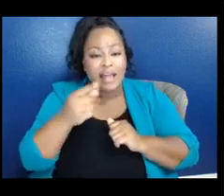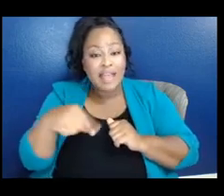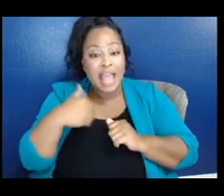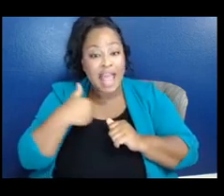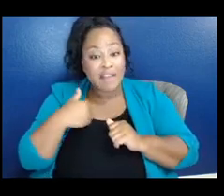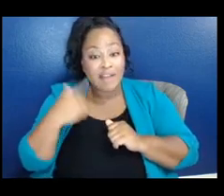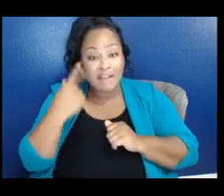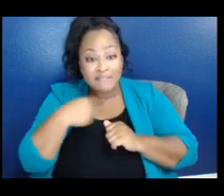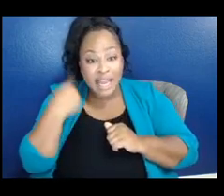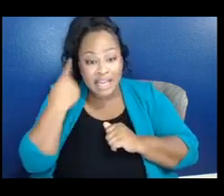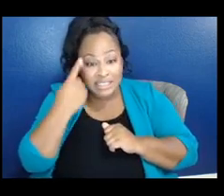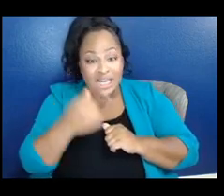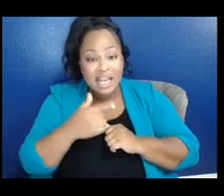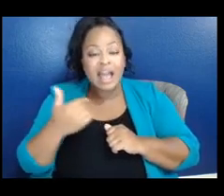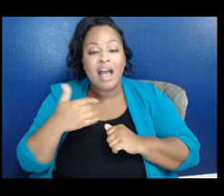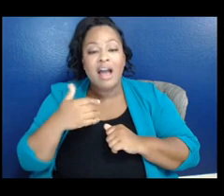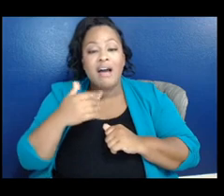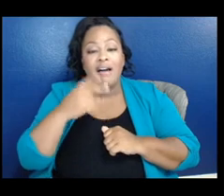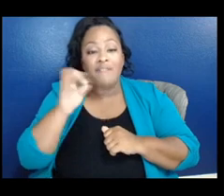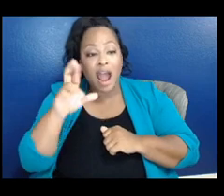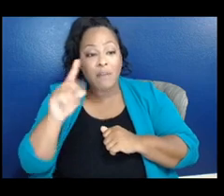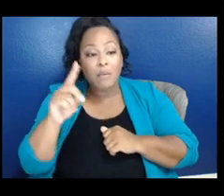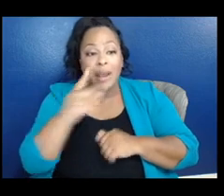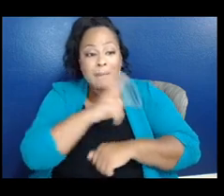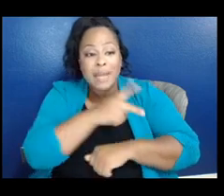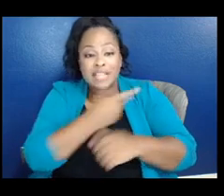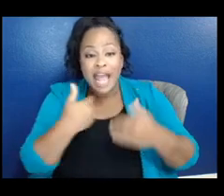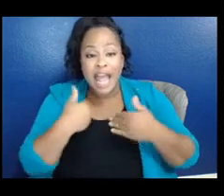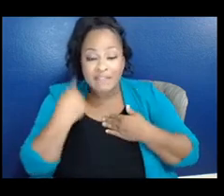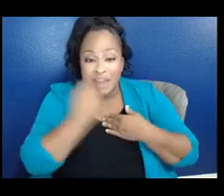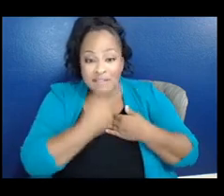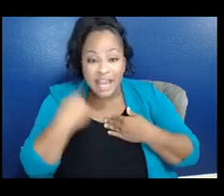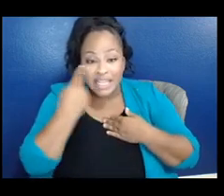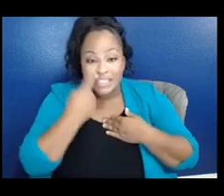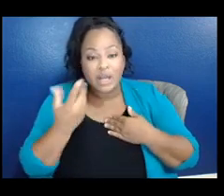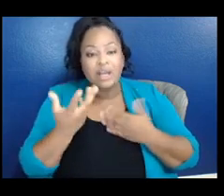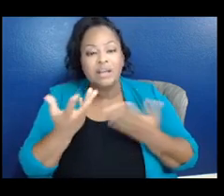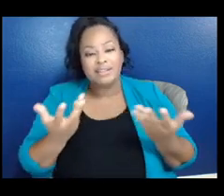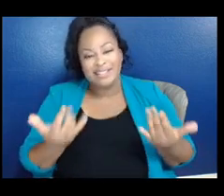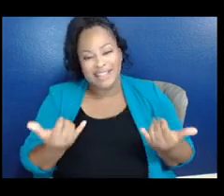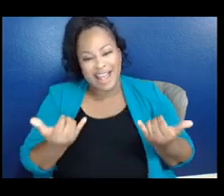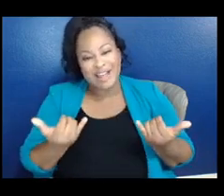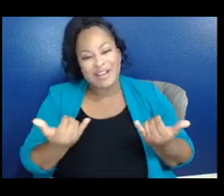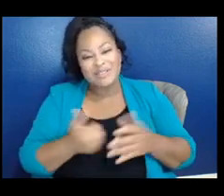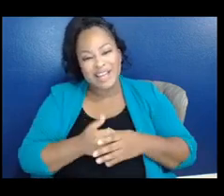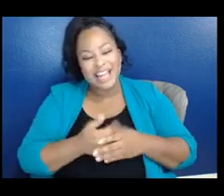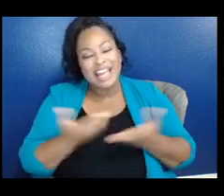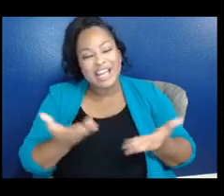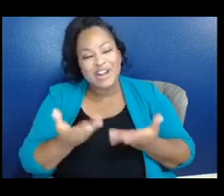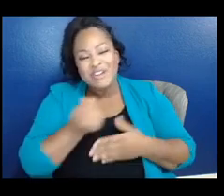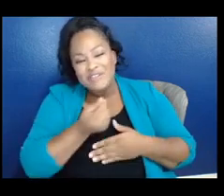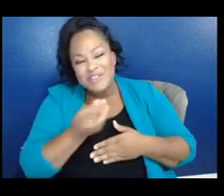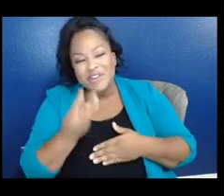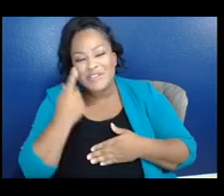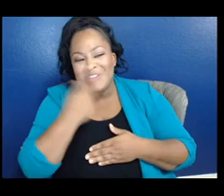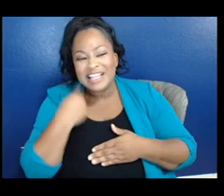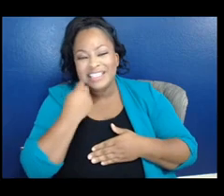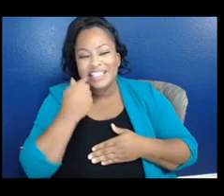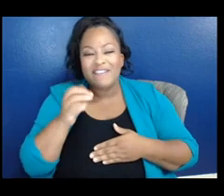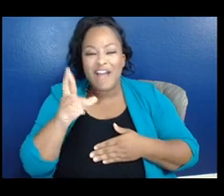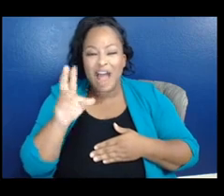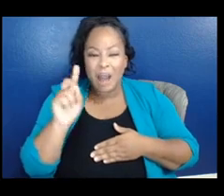and they have a face. Fibroid patients have a face. And with that said, here are a few faces of